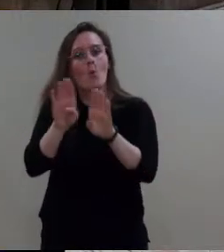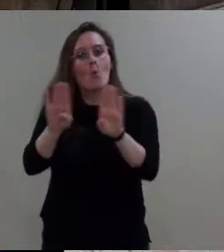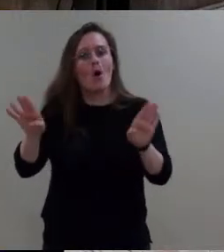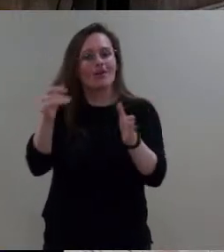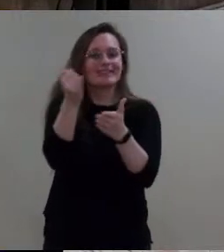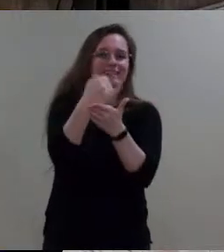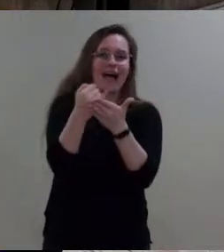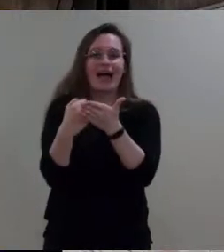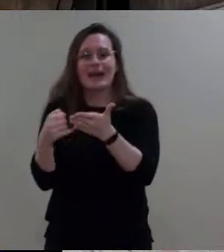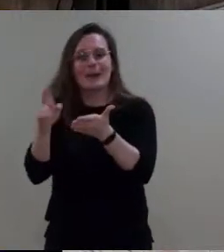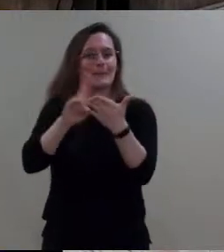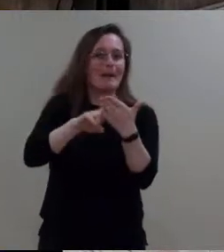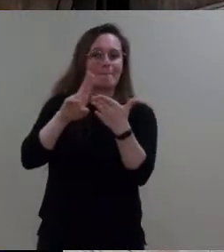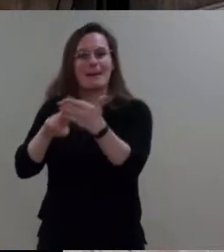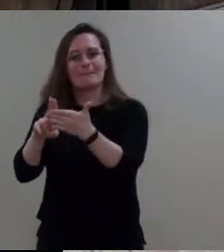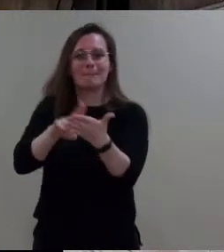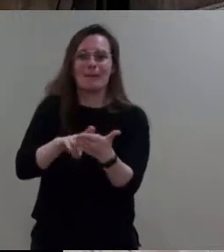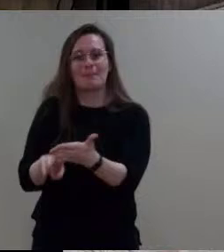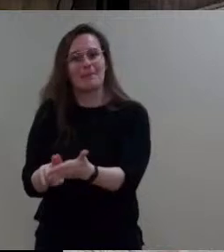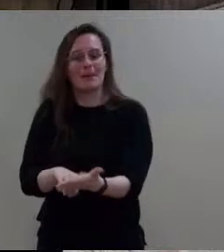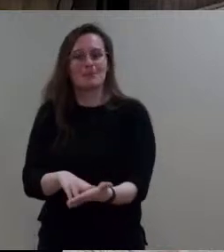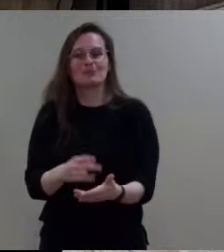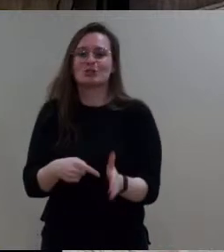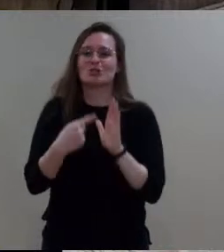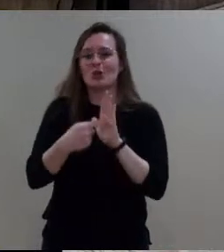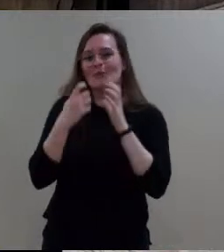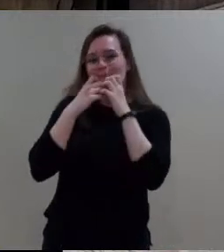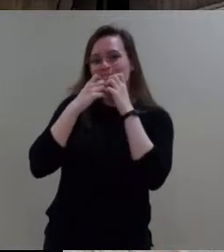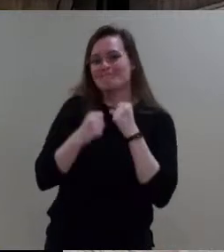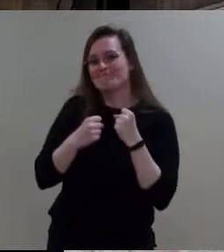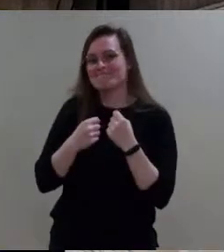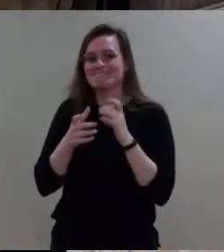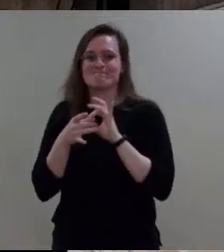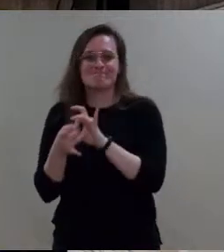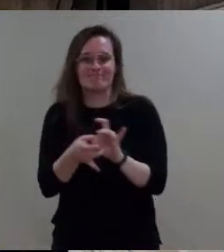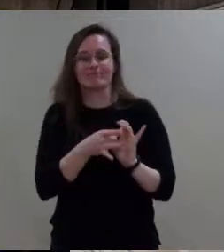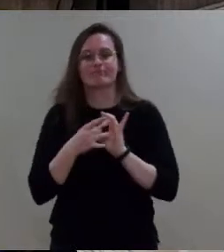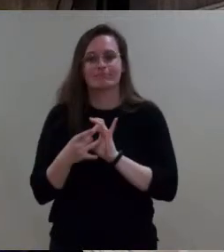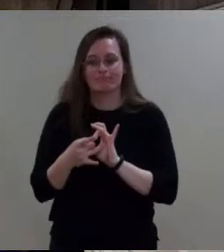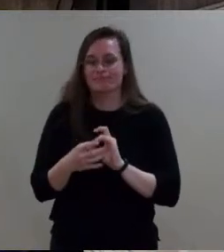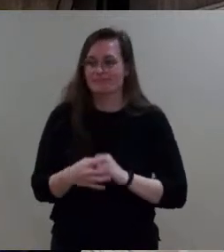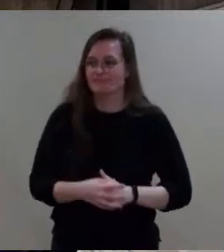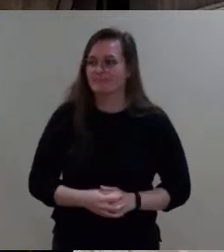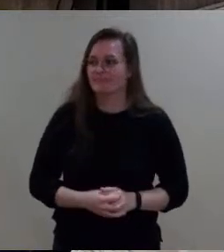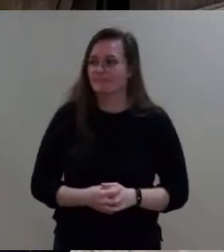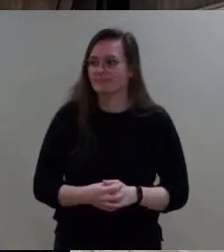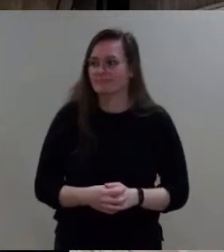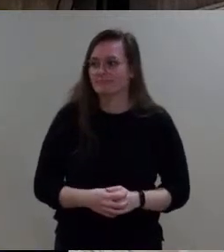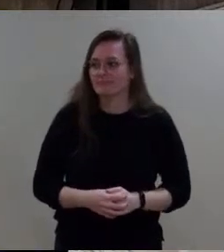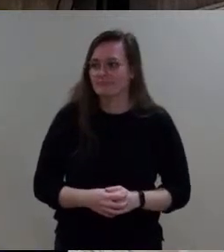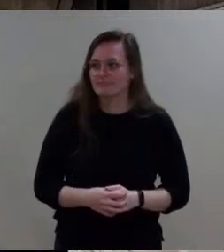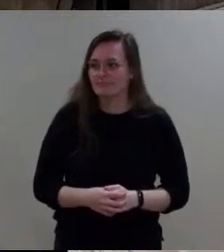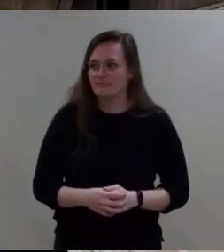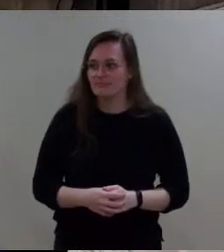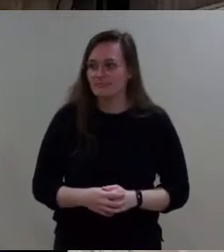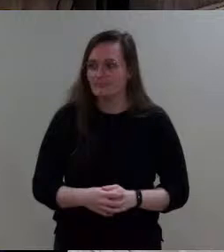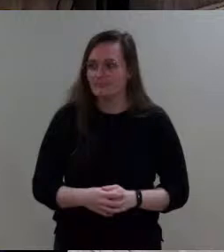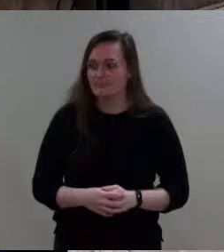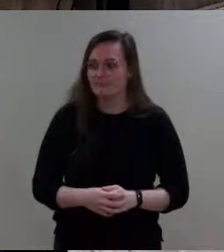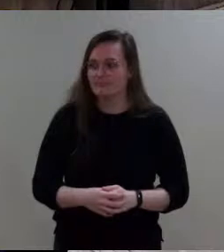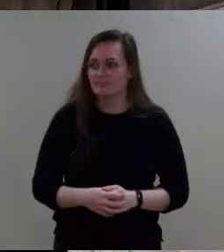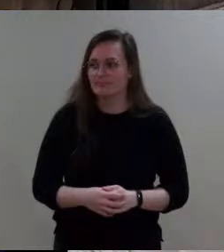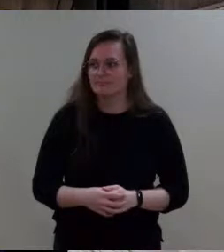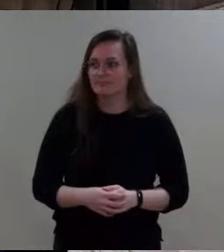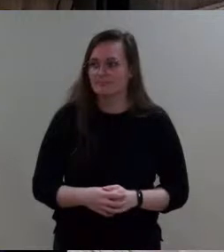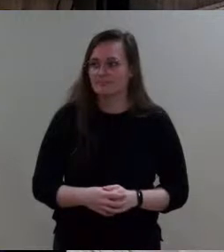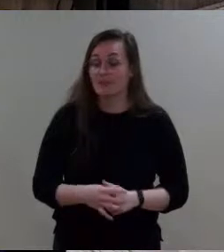the community to the new owner. And when you go out, they were building it at the end of